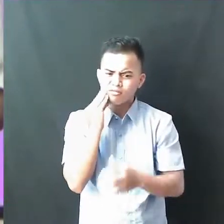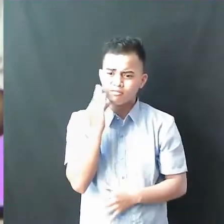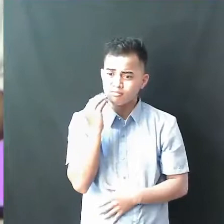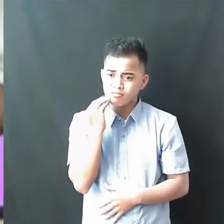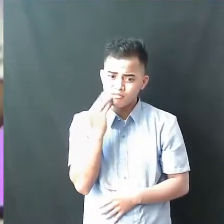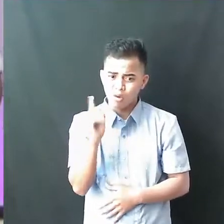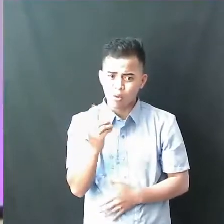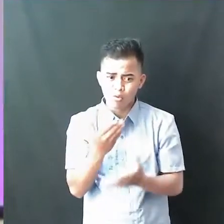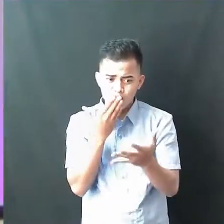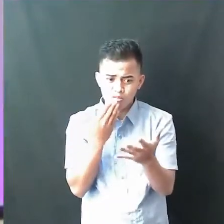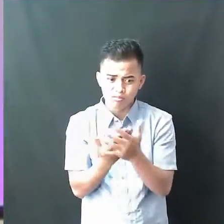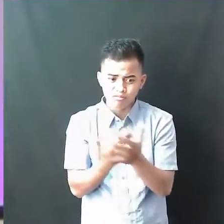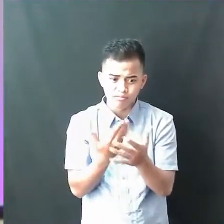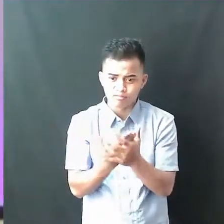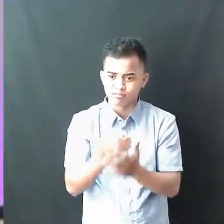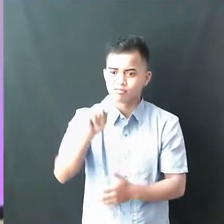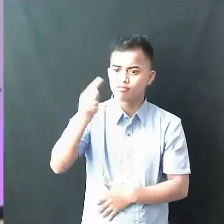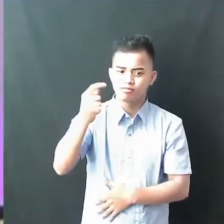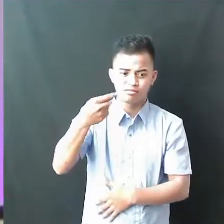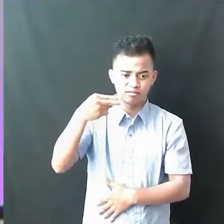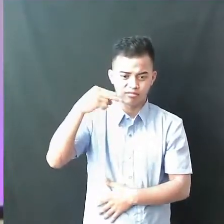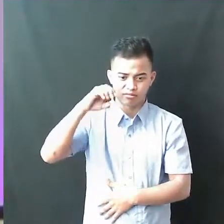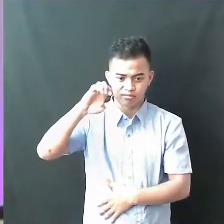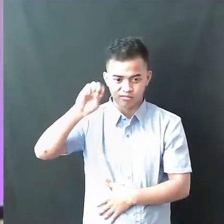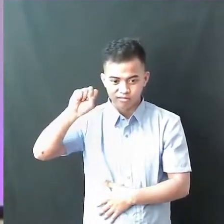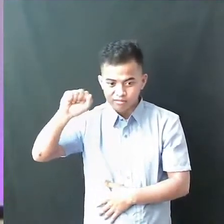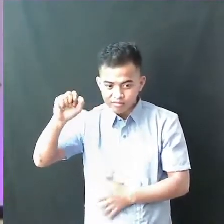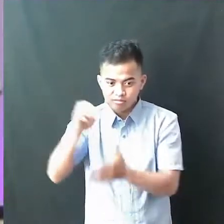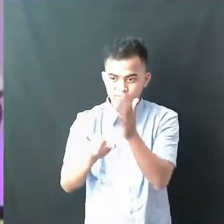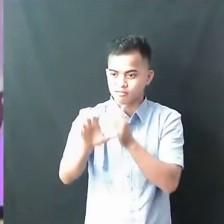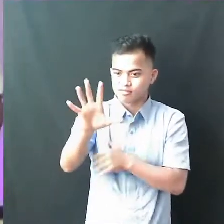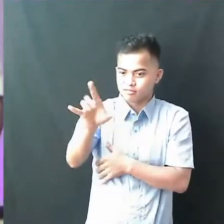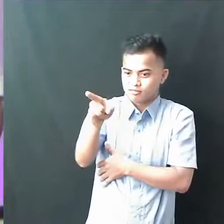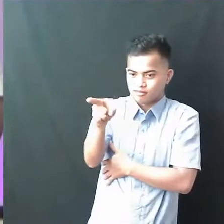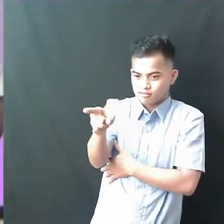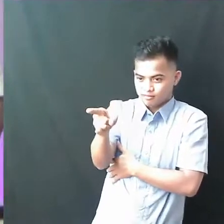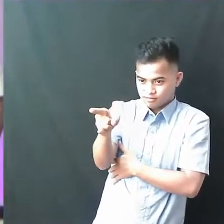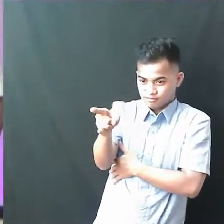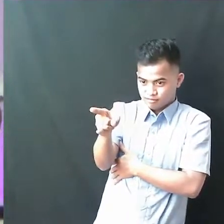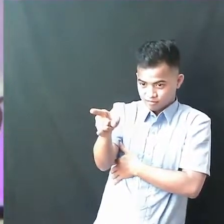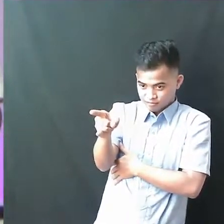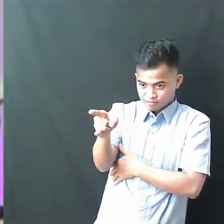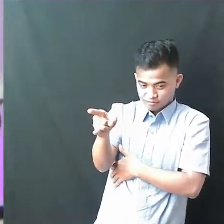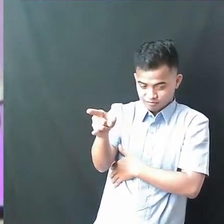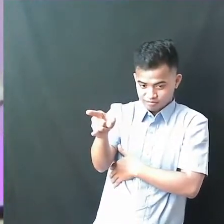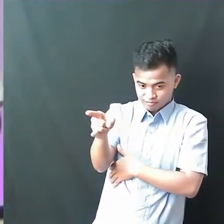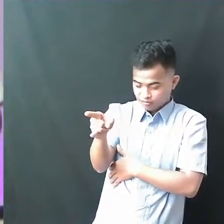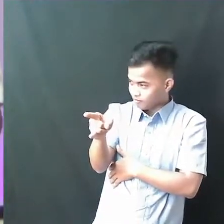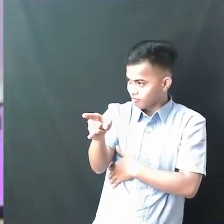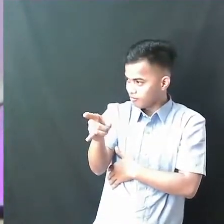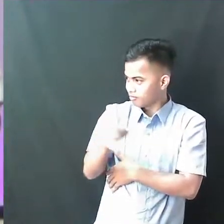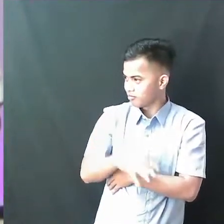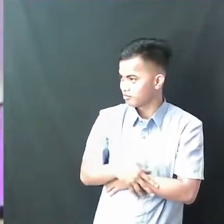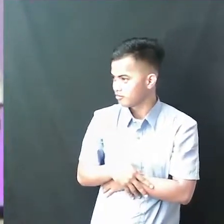do? 1 Thessalonians chapter 5, back up a wee bit.